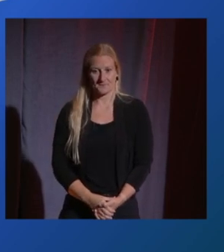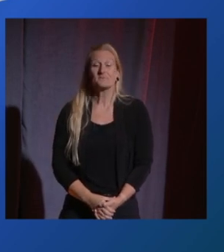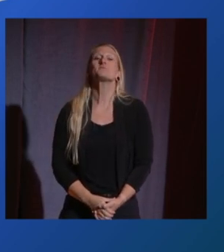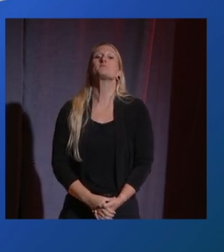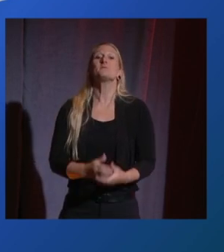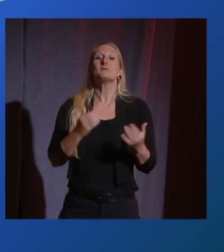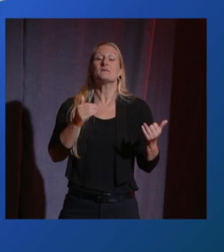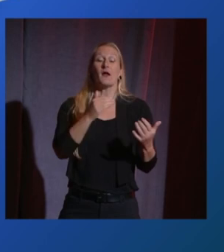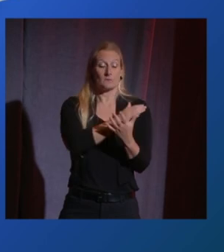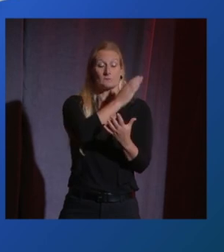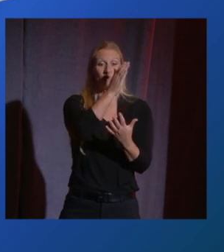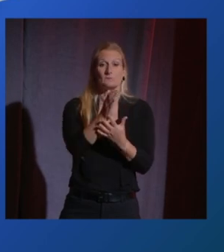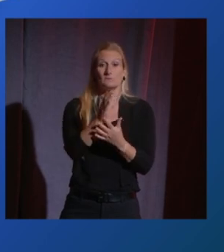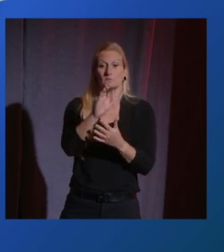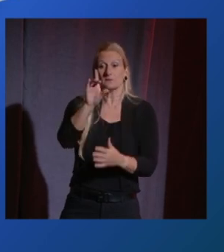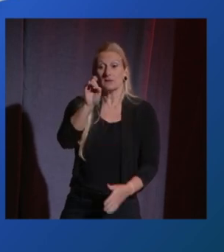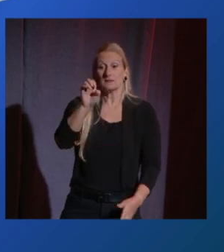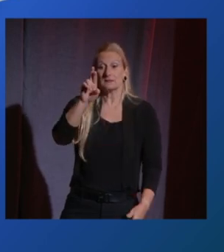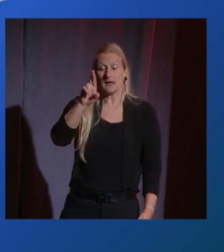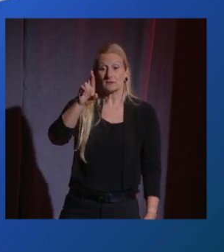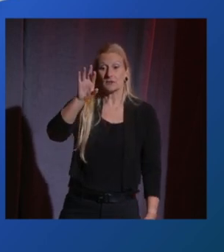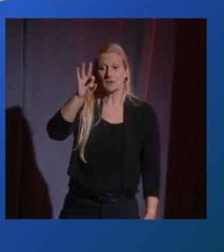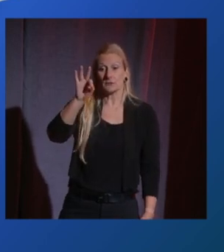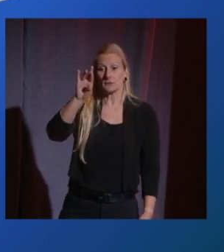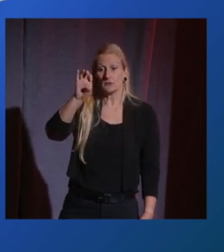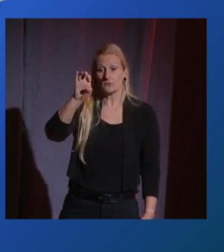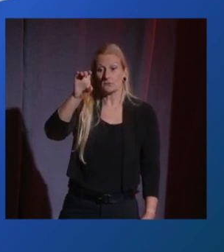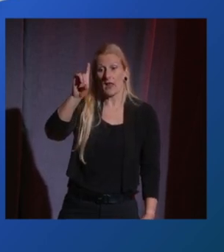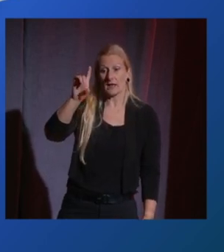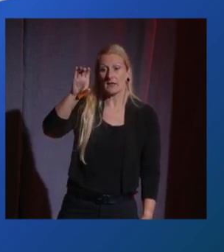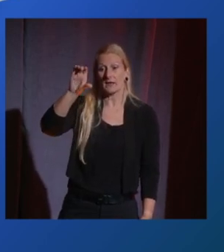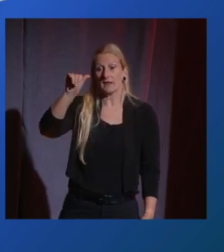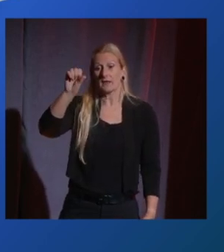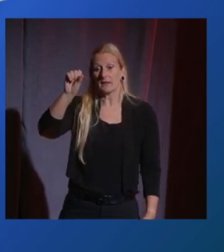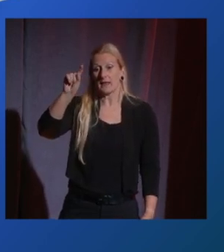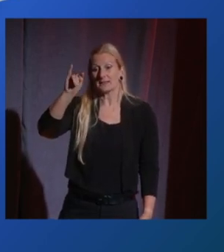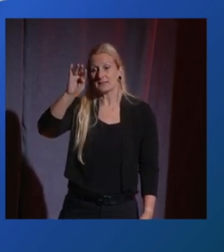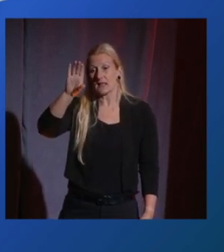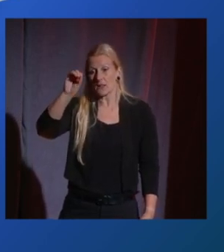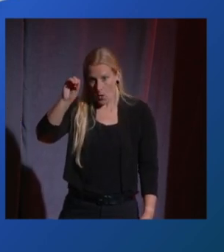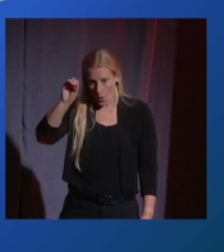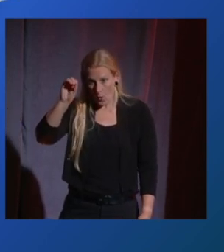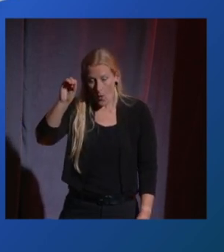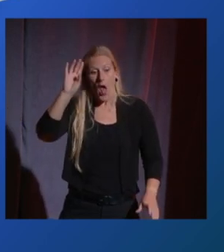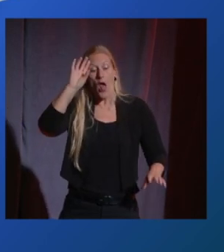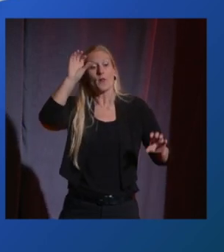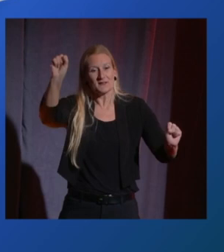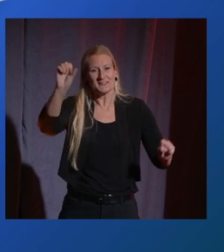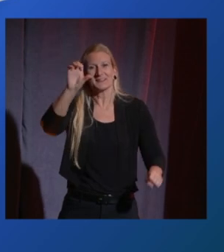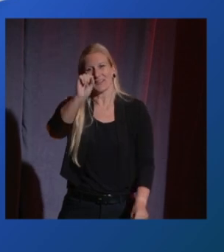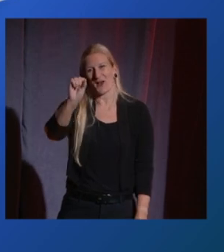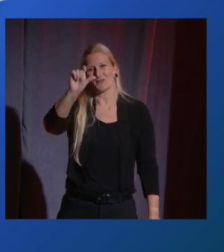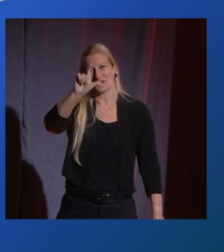I would like to introduce Dr Fred pastello uh the president of St Louis